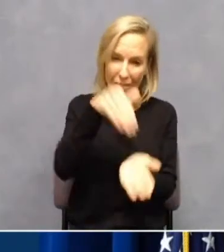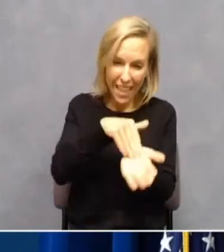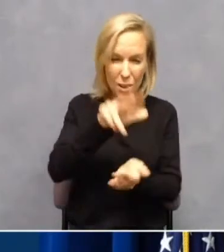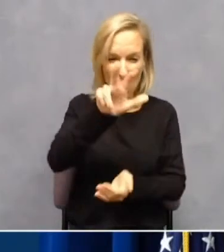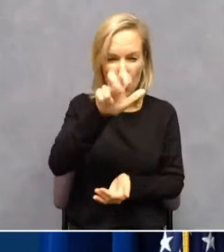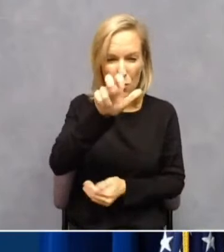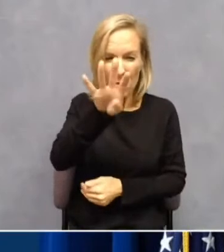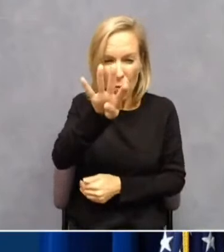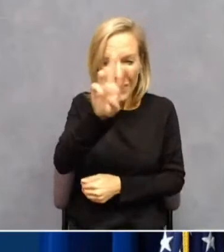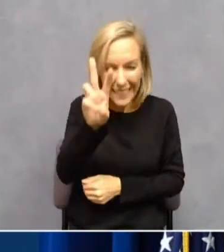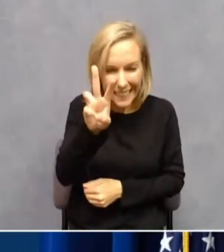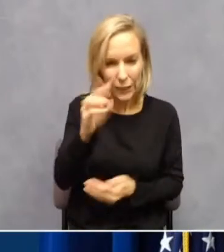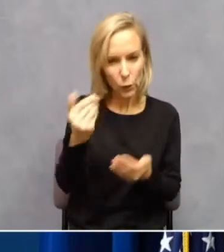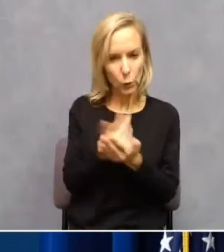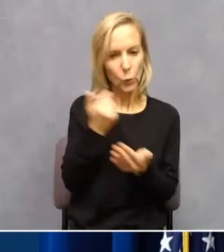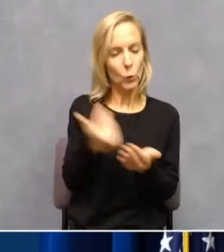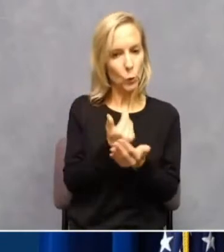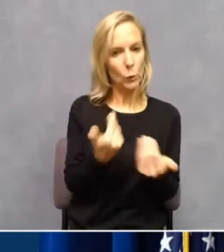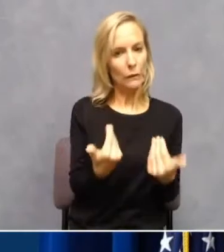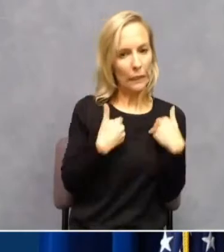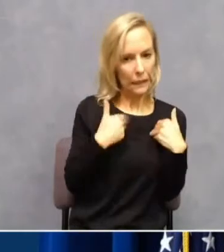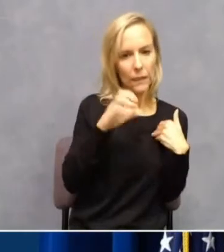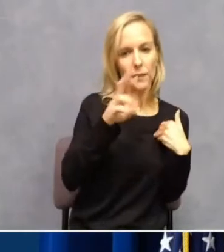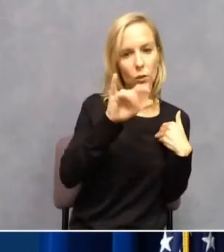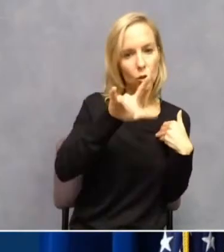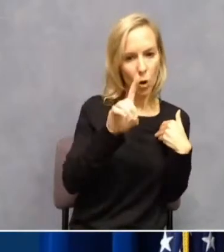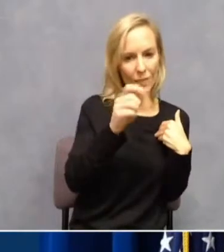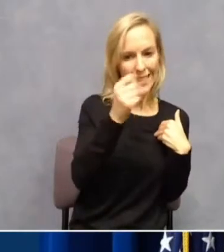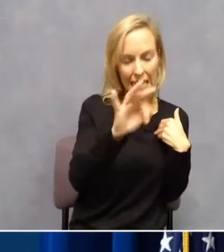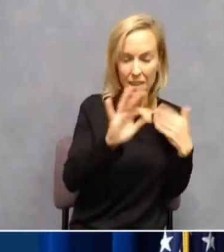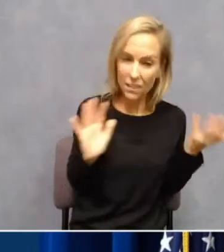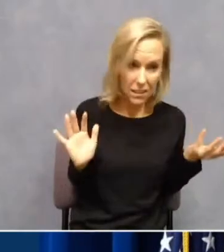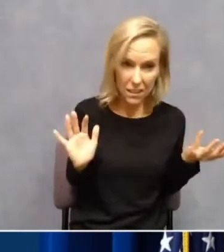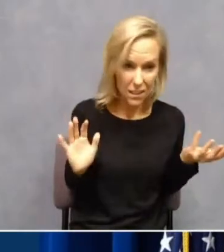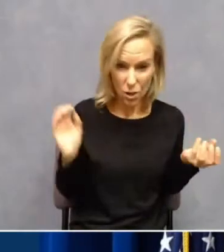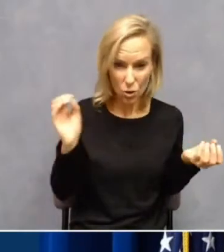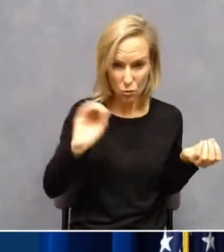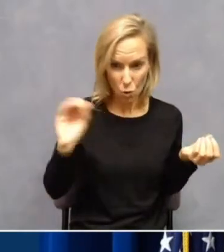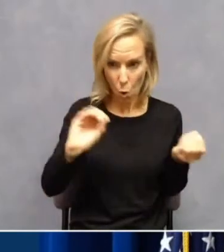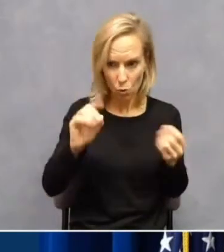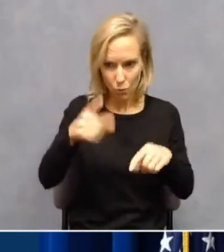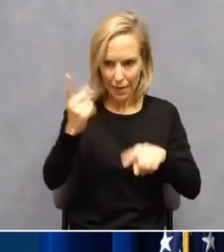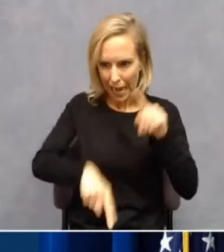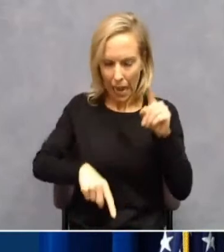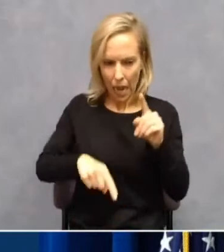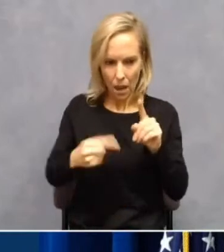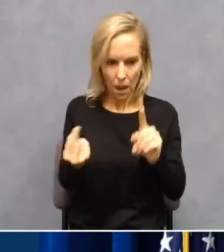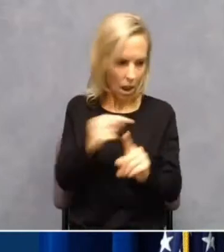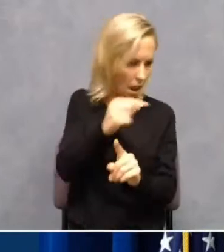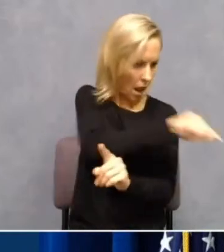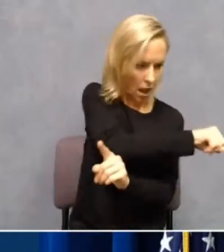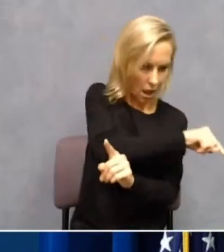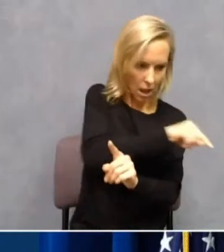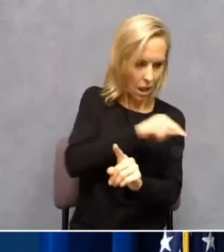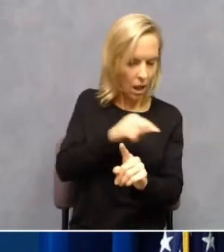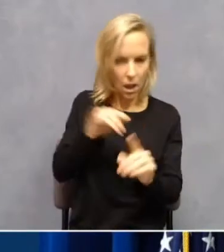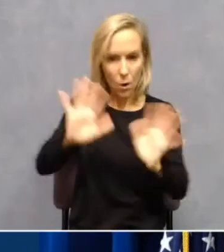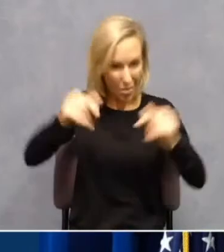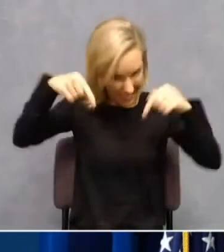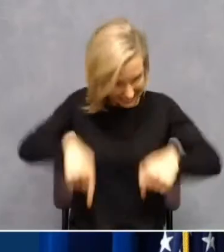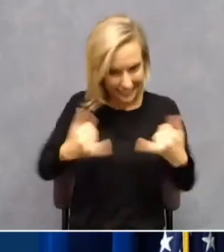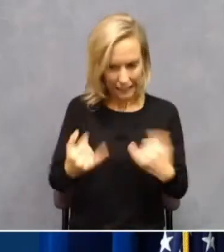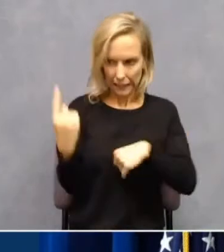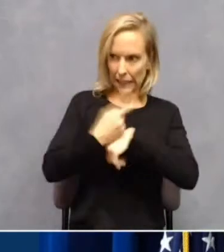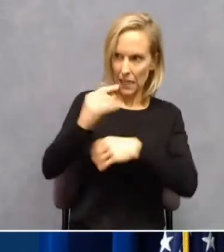1,346 new positive cases of COVID-19. There's no backlog in that. That is today's numbers. Those